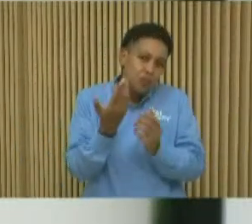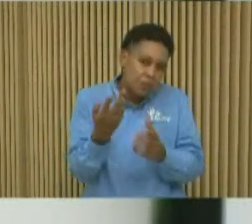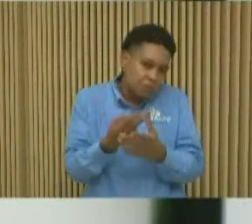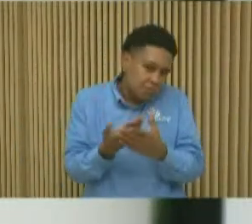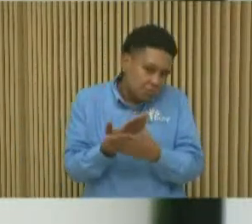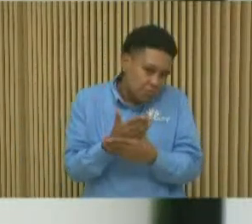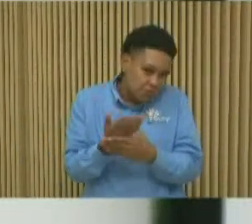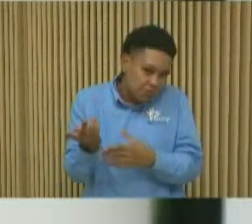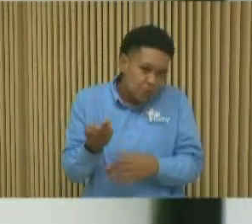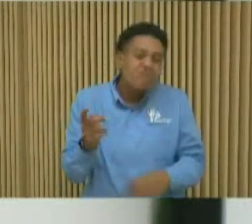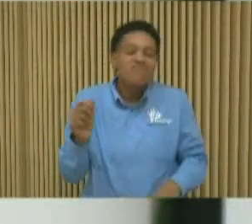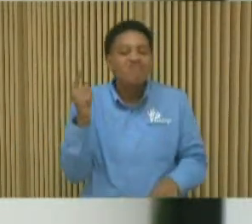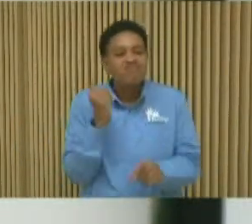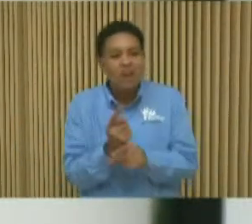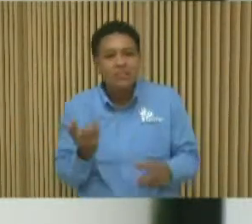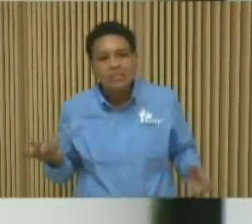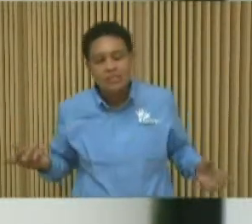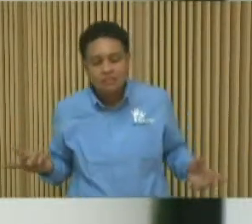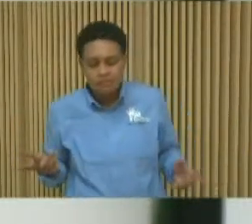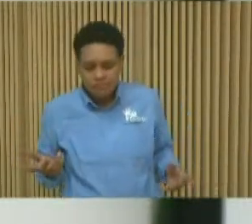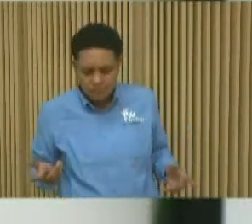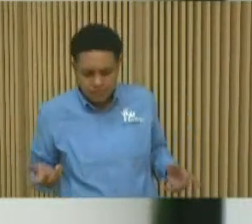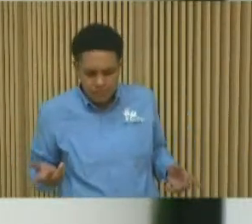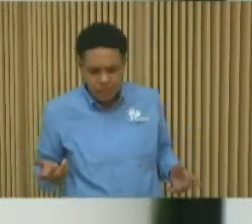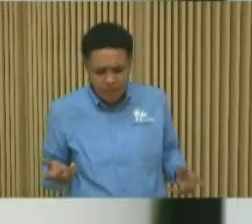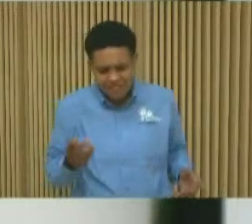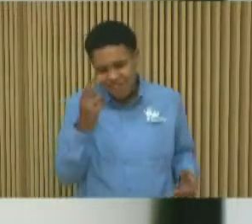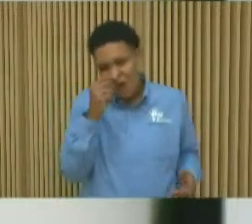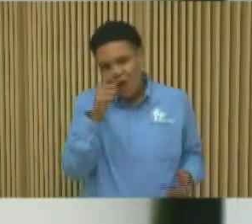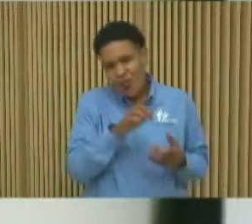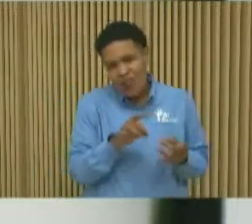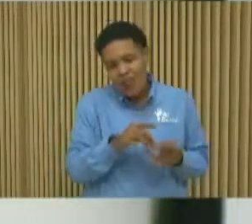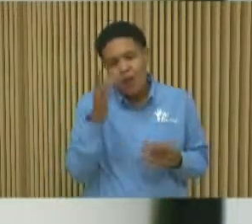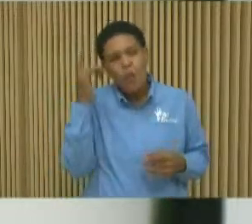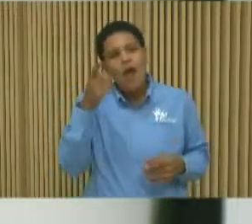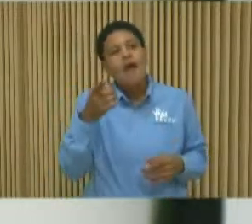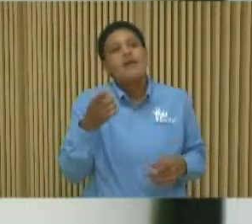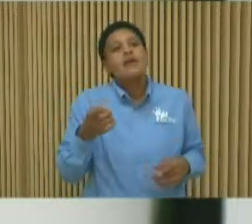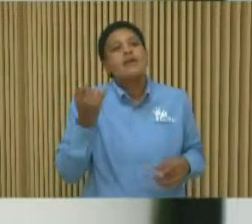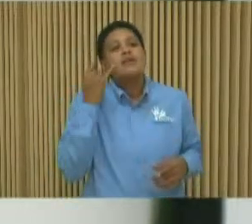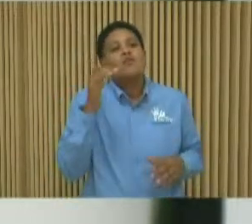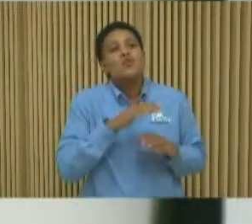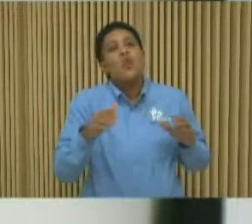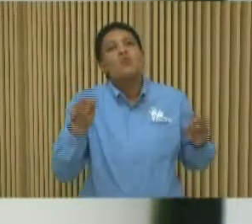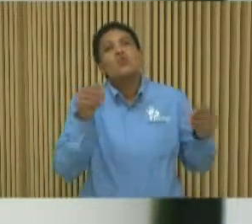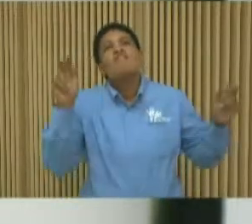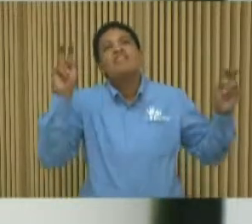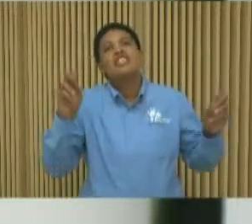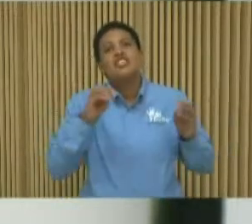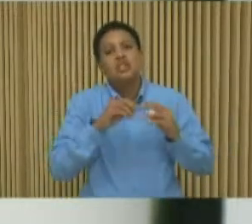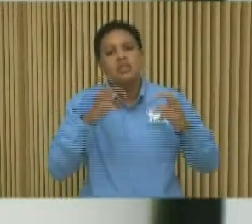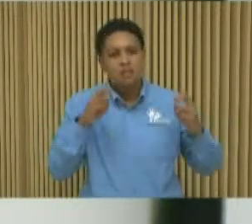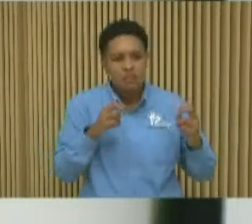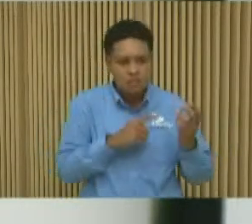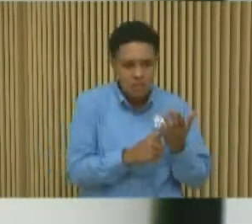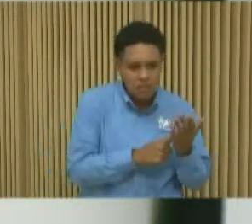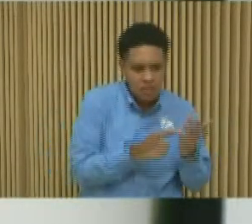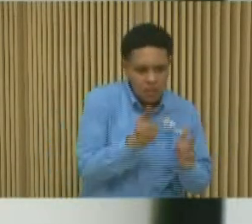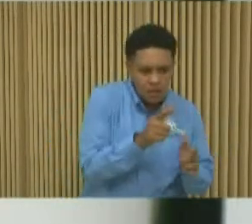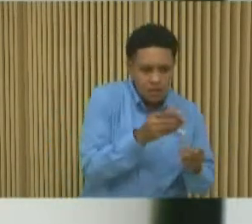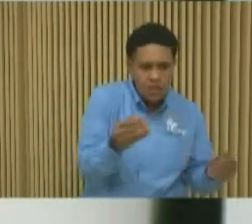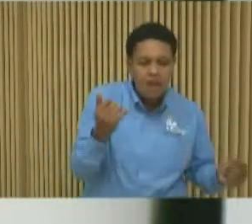you. Correct. Okay. And I mean, it's funny that you mentioned that if it is that you don't resolve the matter in mediation, even if it is that you